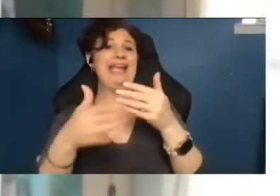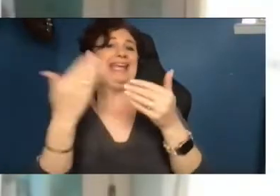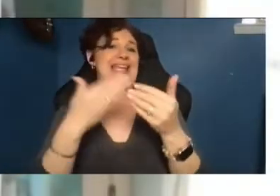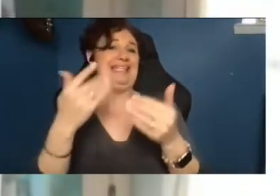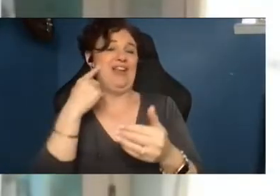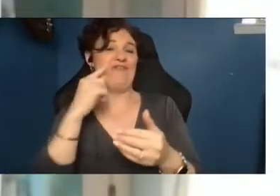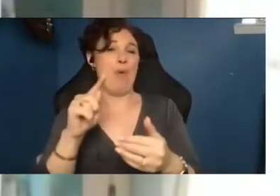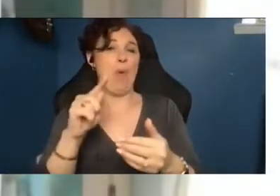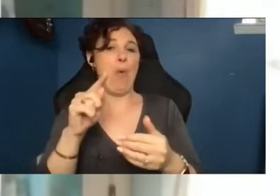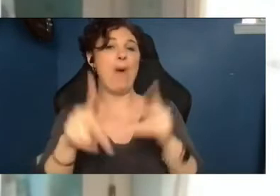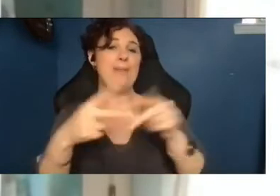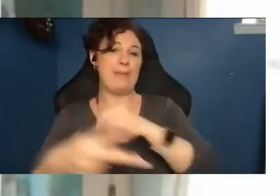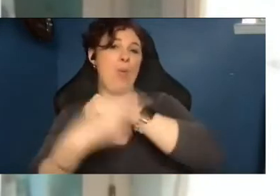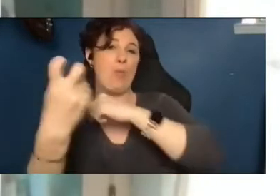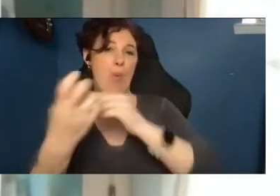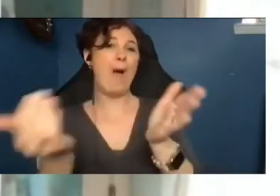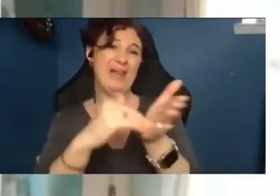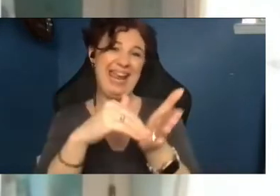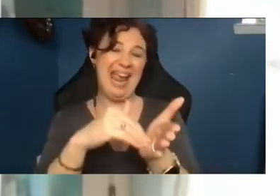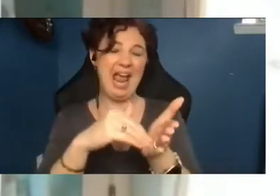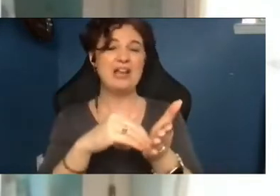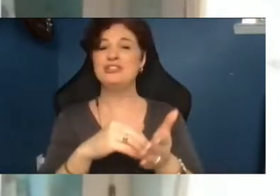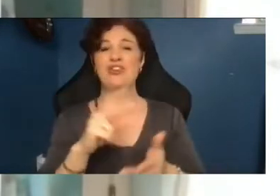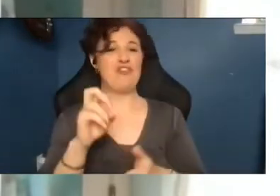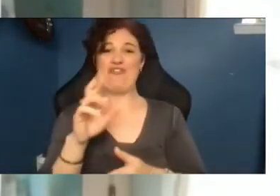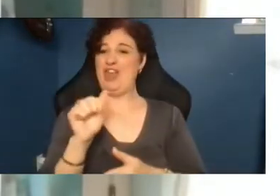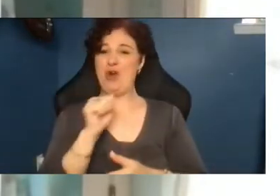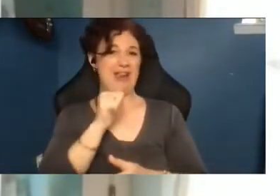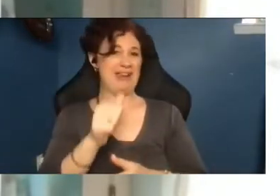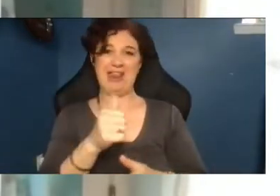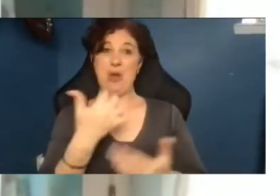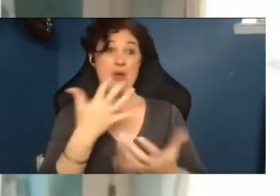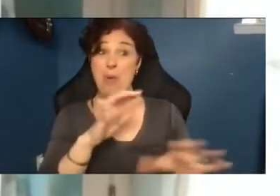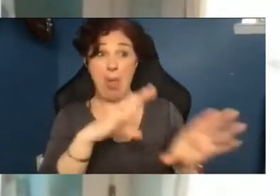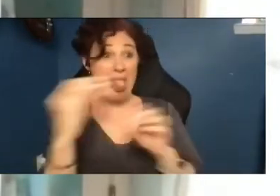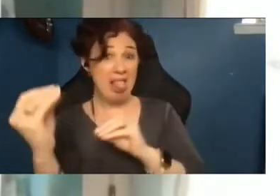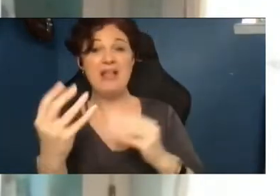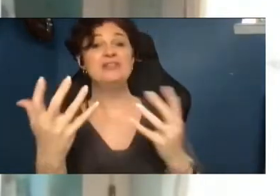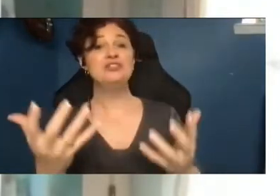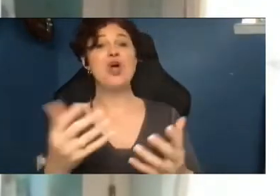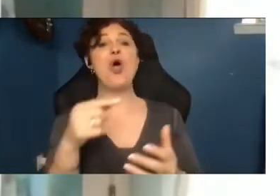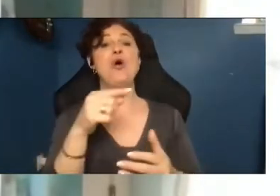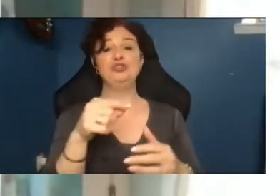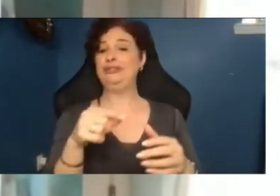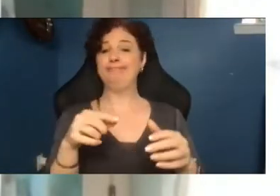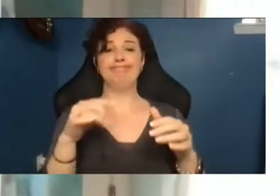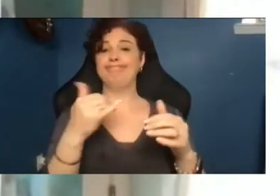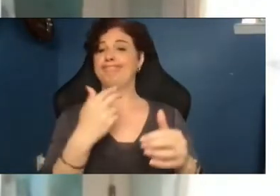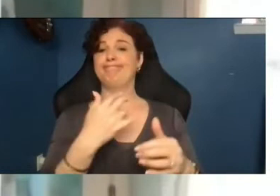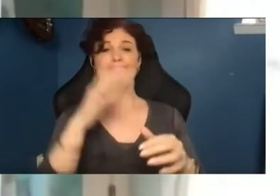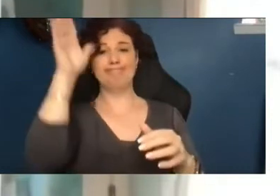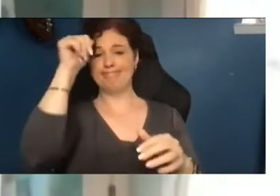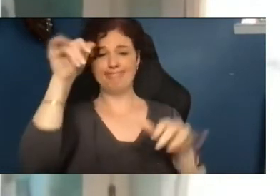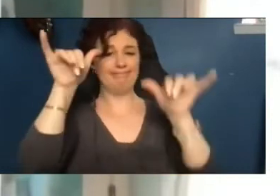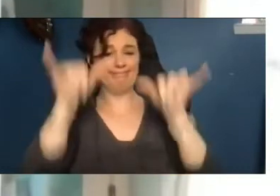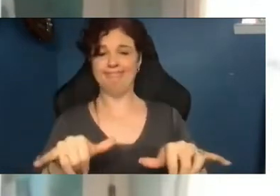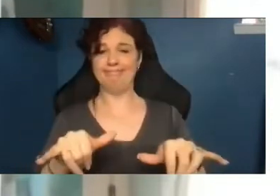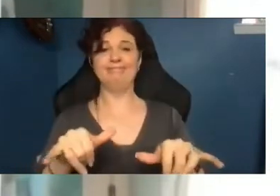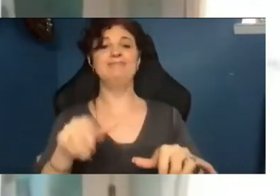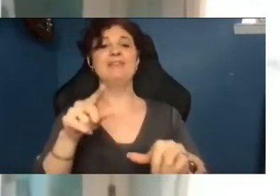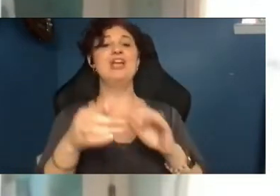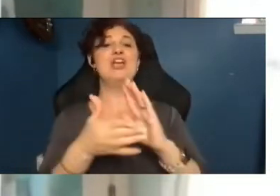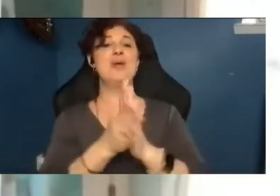for her to be robbed again. But Vera was not willing to leave. So she dug her heels in, and she becomes